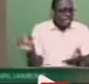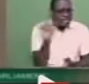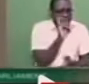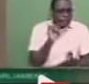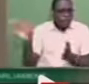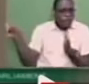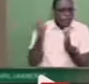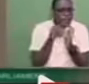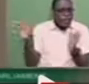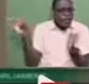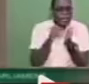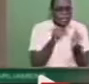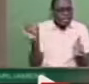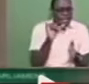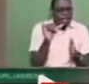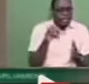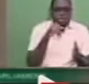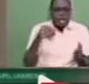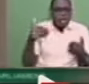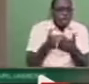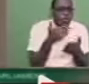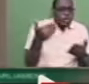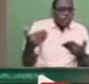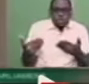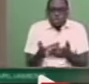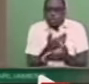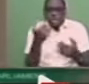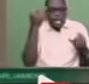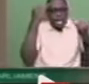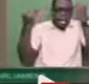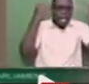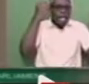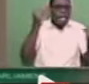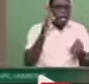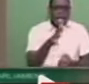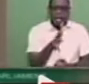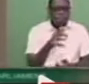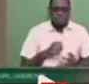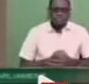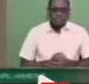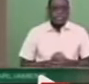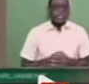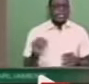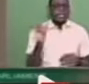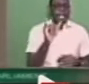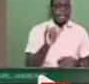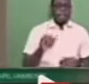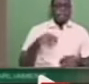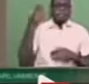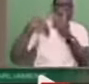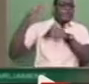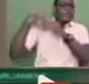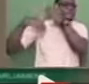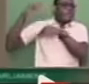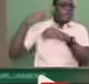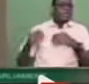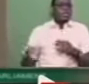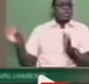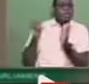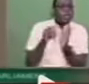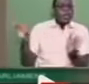in a perpetual time loop, where one generation of Trinbagonians must pay for the incompetence of a